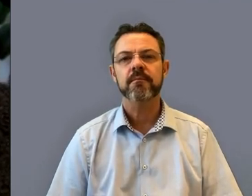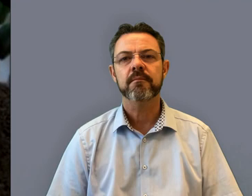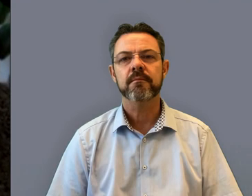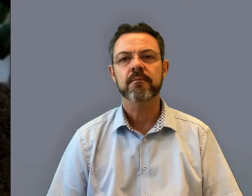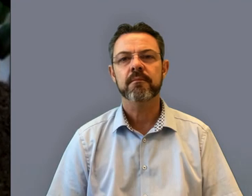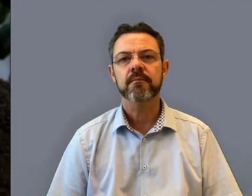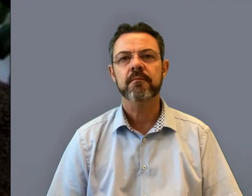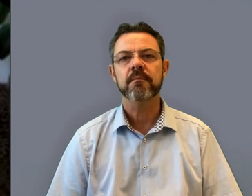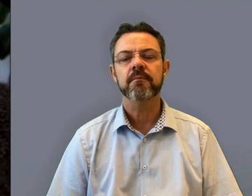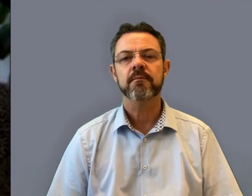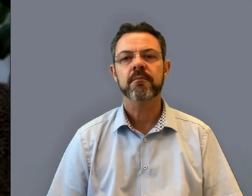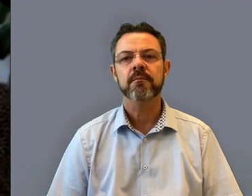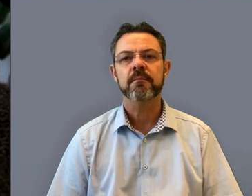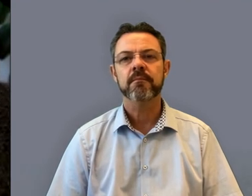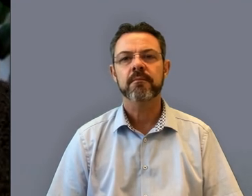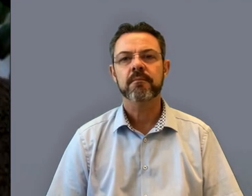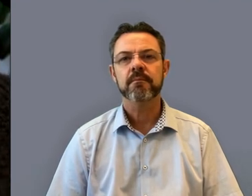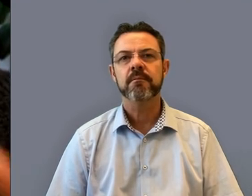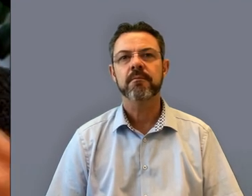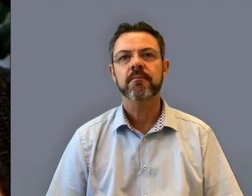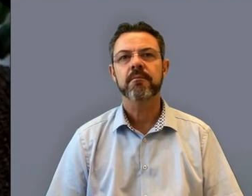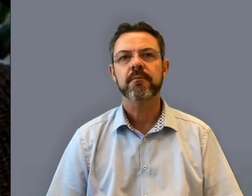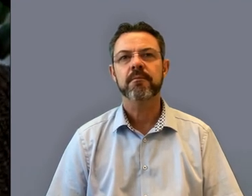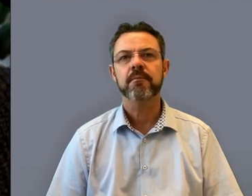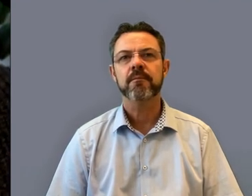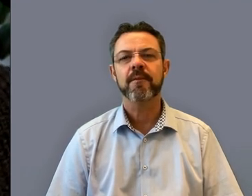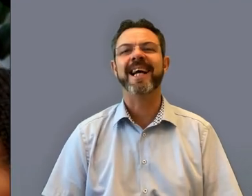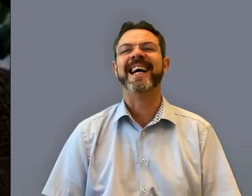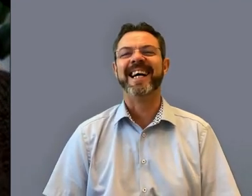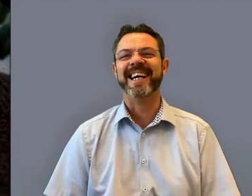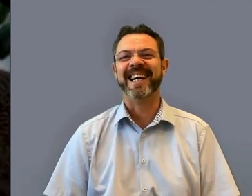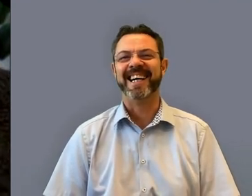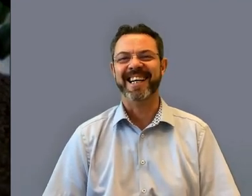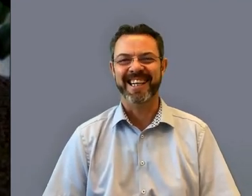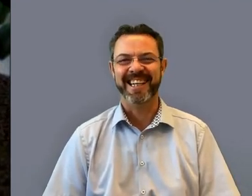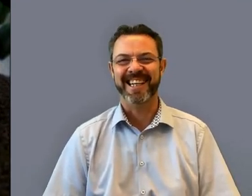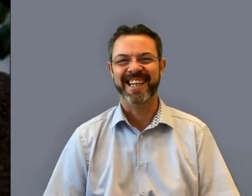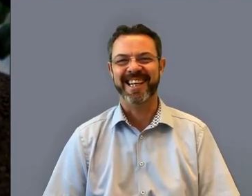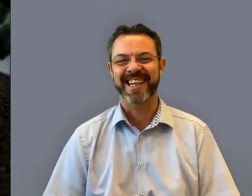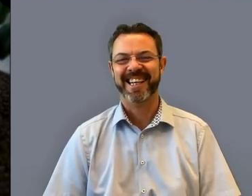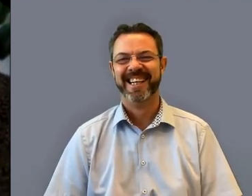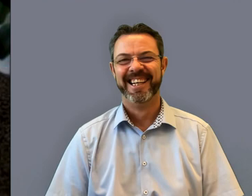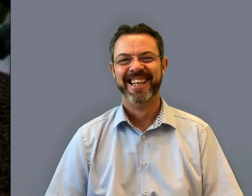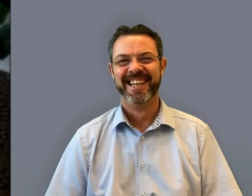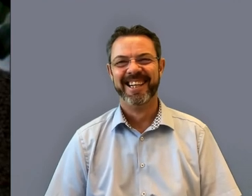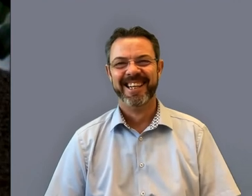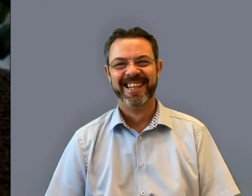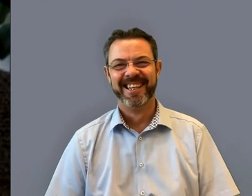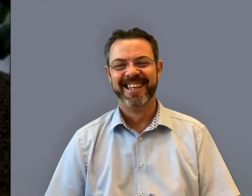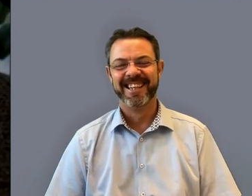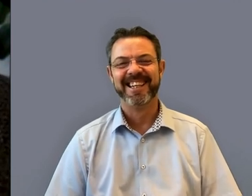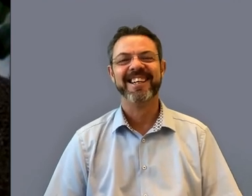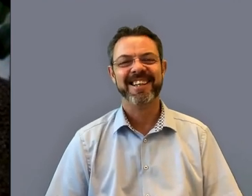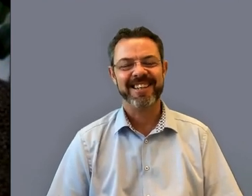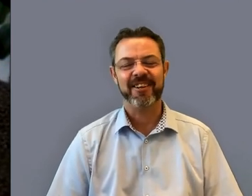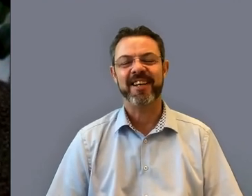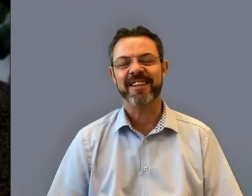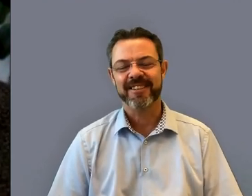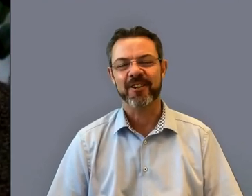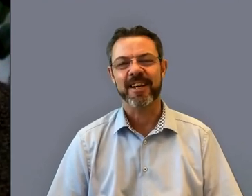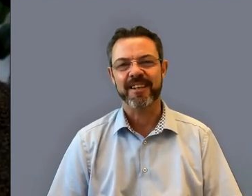and outsource 40% of our supply chain. No, I don't think that adds up to 100%, but anyway, 60% will insource, 40% will